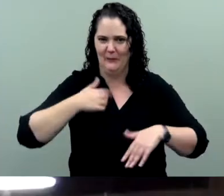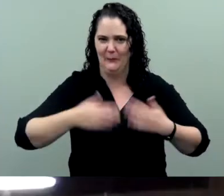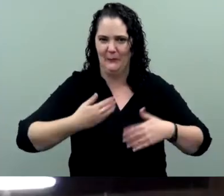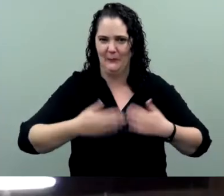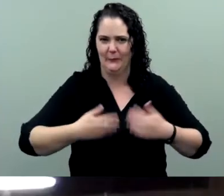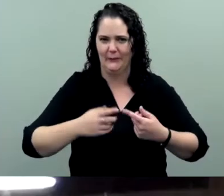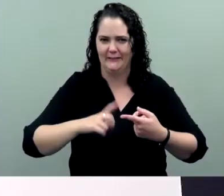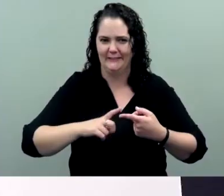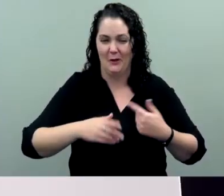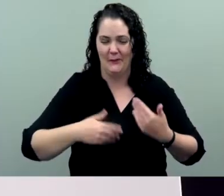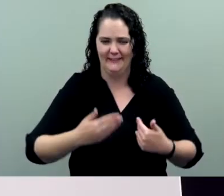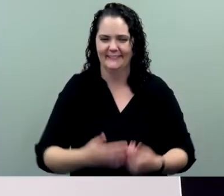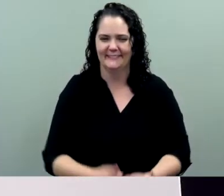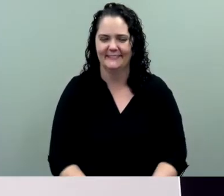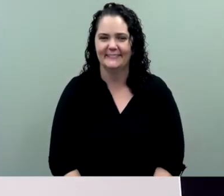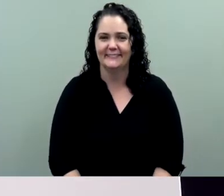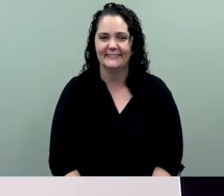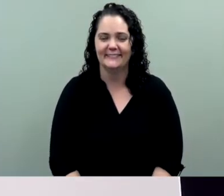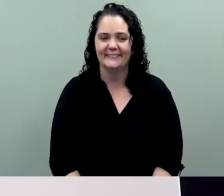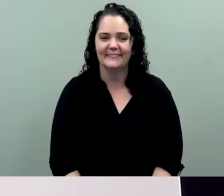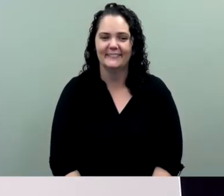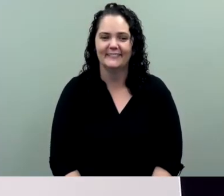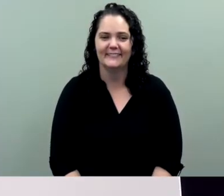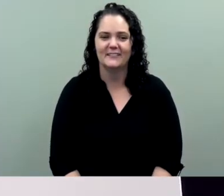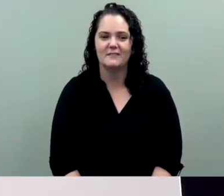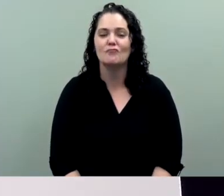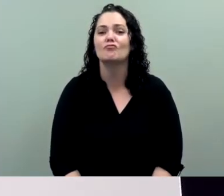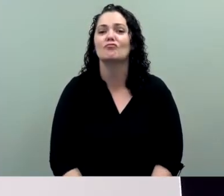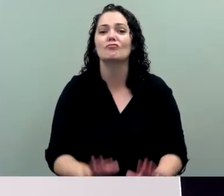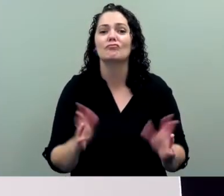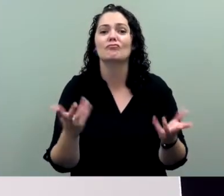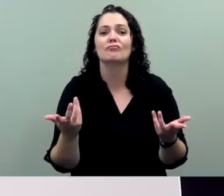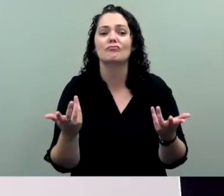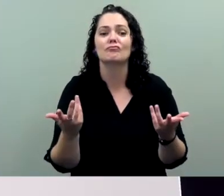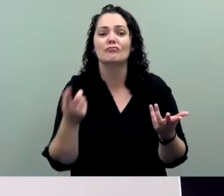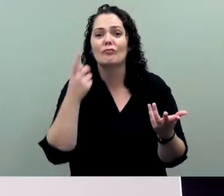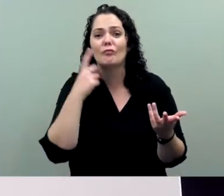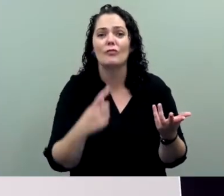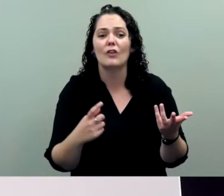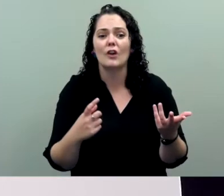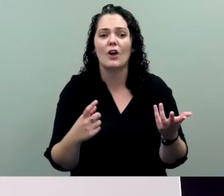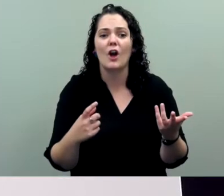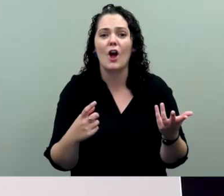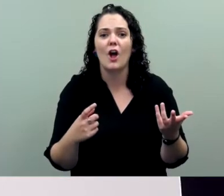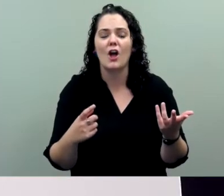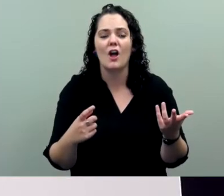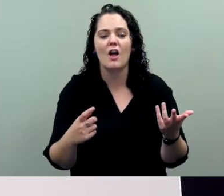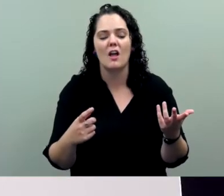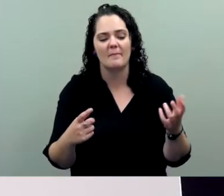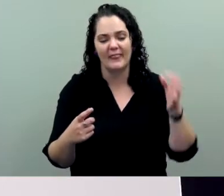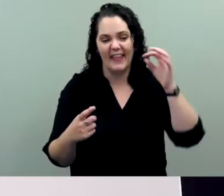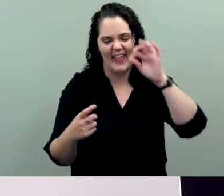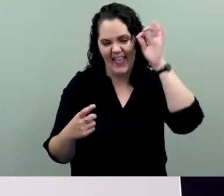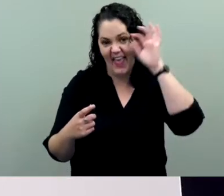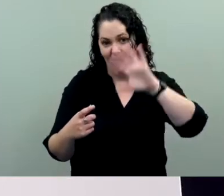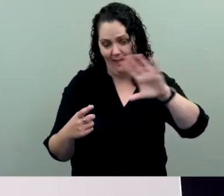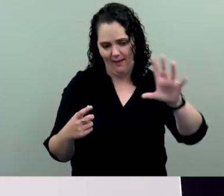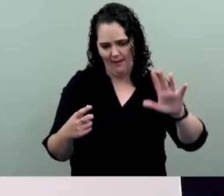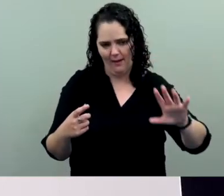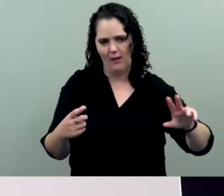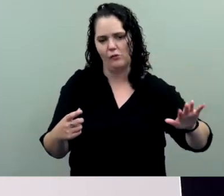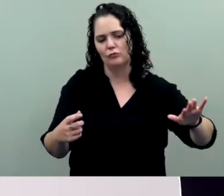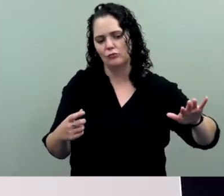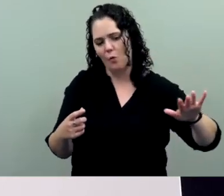go. Nice. Try drawing at different parts of your drawing at the same time. So you might try drawing the hair with one